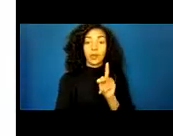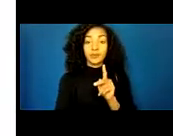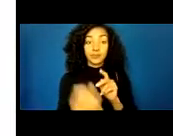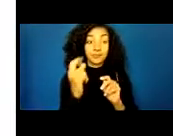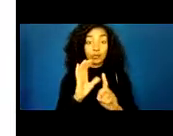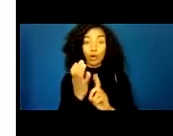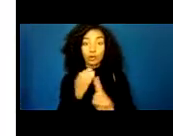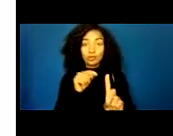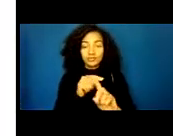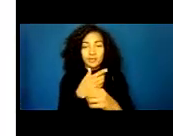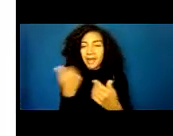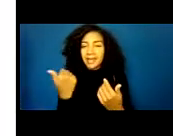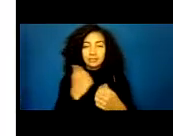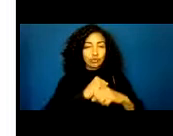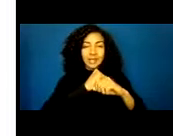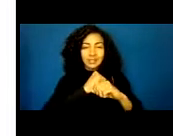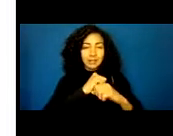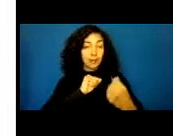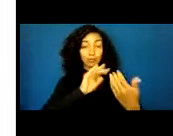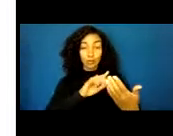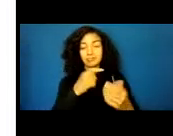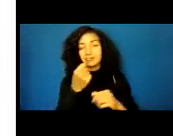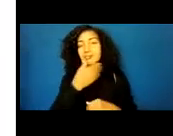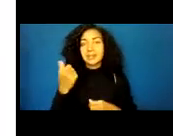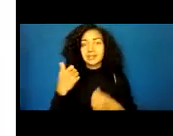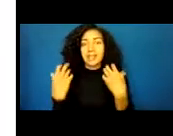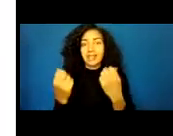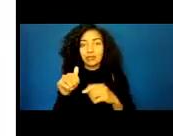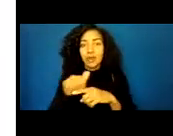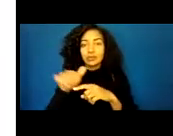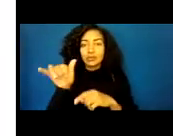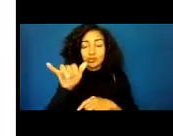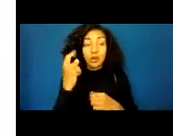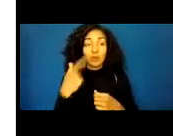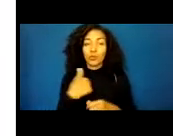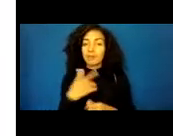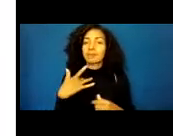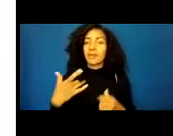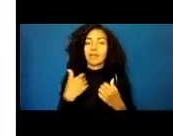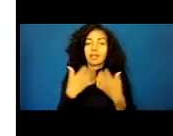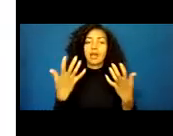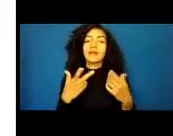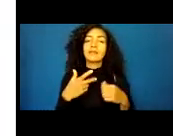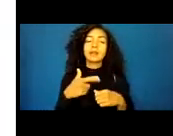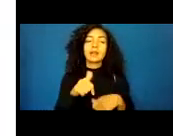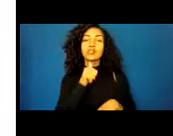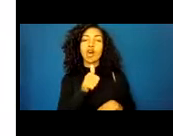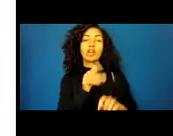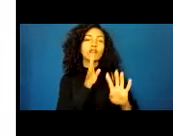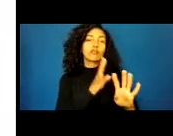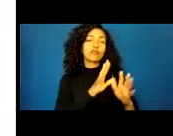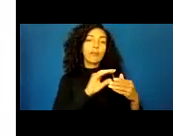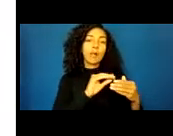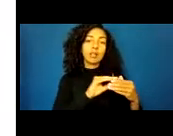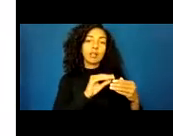best healing practices. We have a lot of nonverbal communication as Indigenous